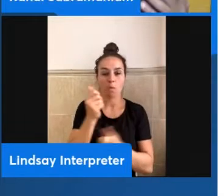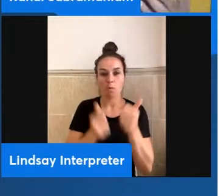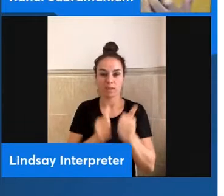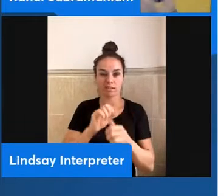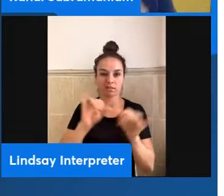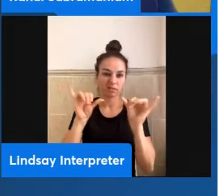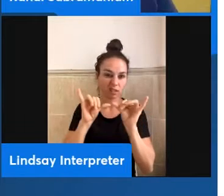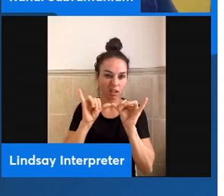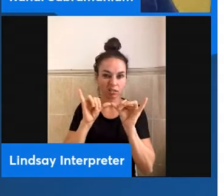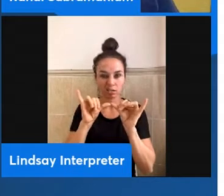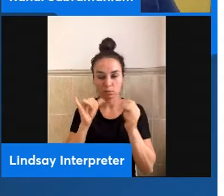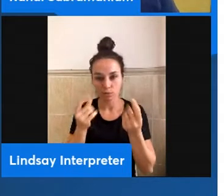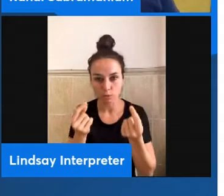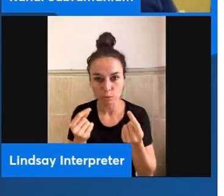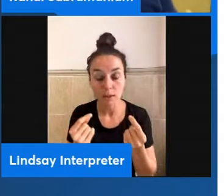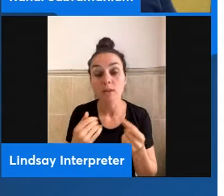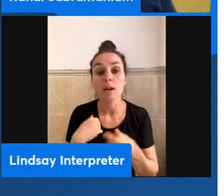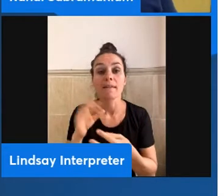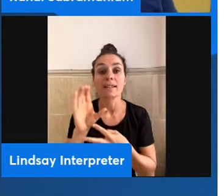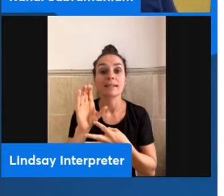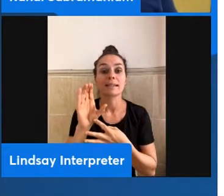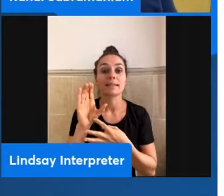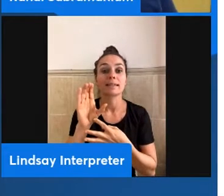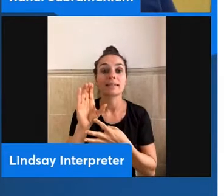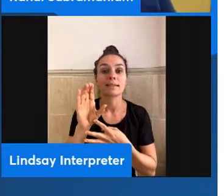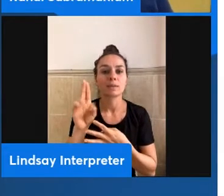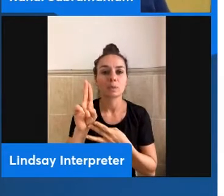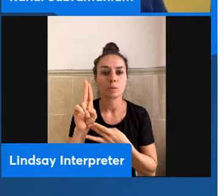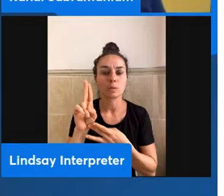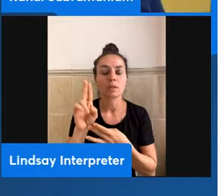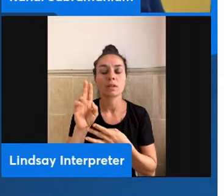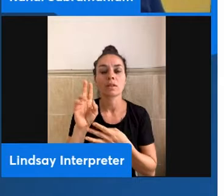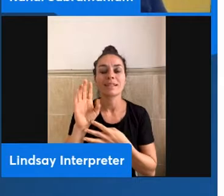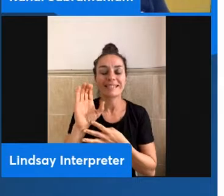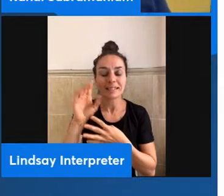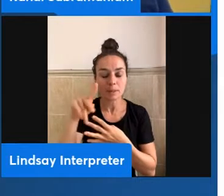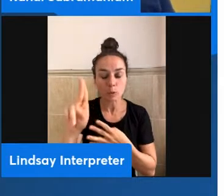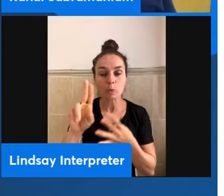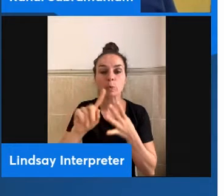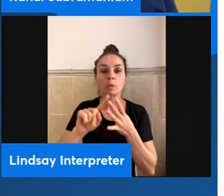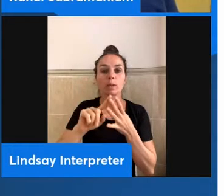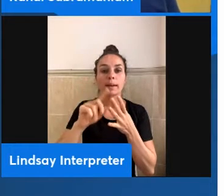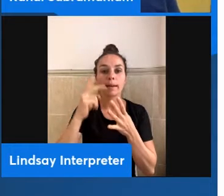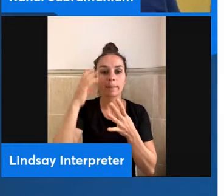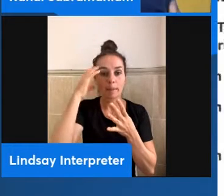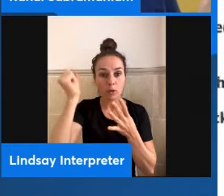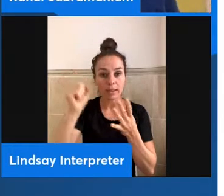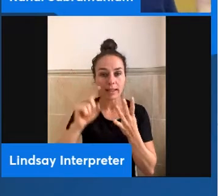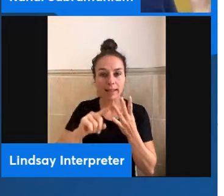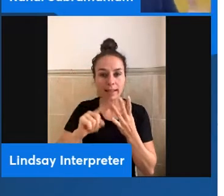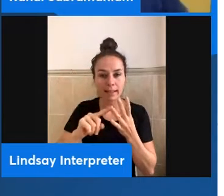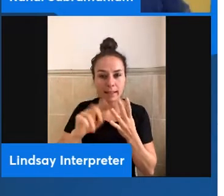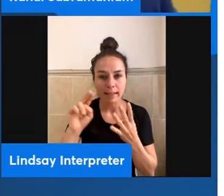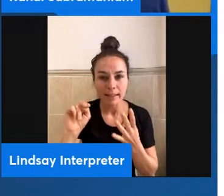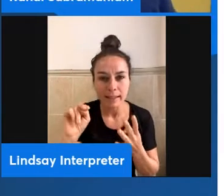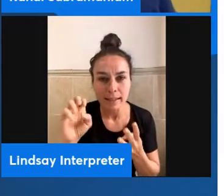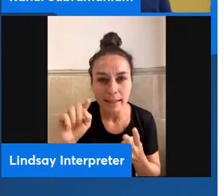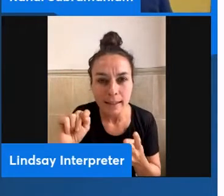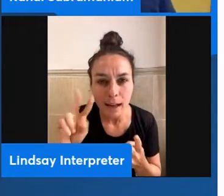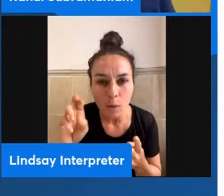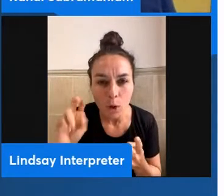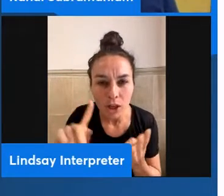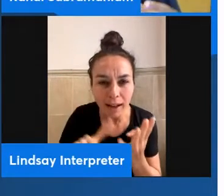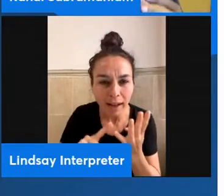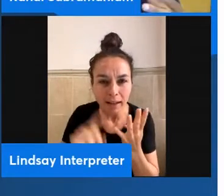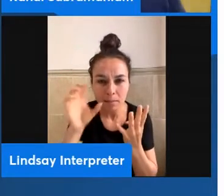So you have your CPU, you have your memory, you have your network I/O, and your disk I/O, right? Those are your 4